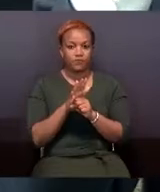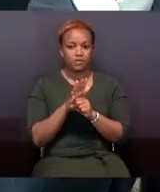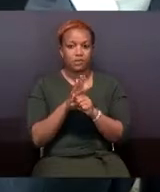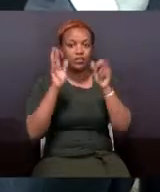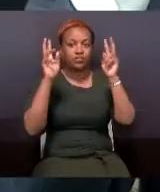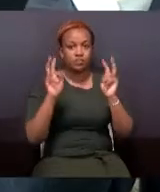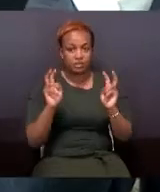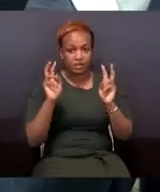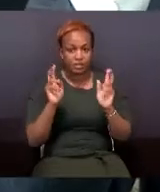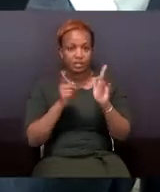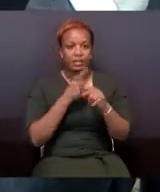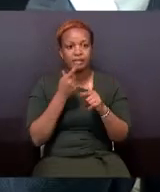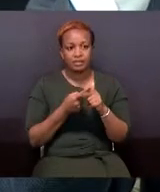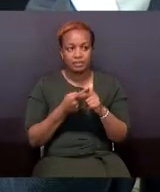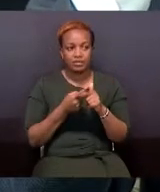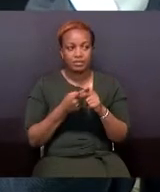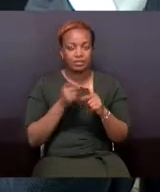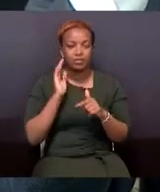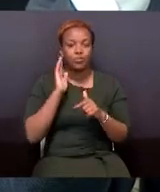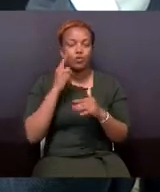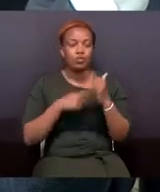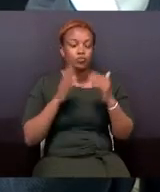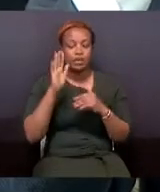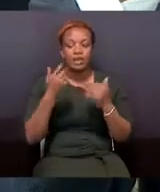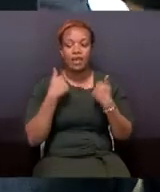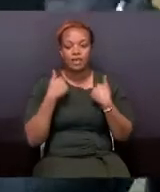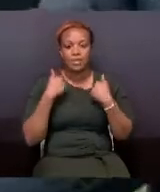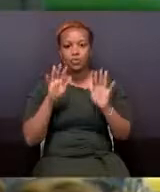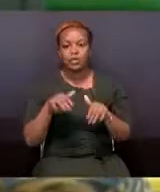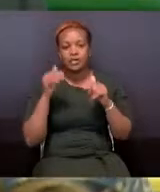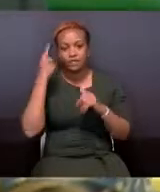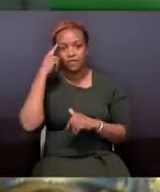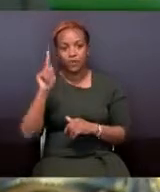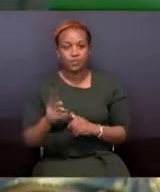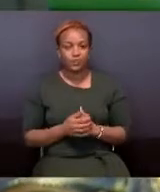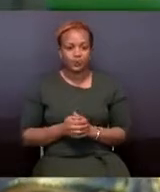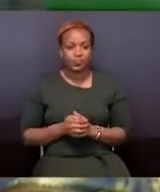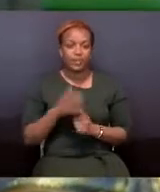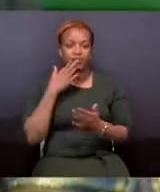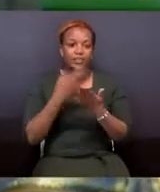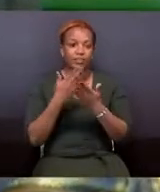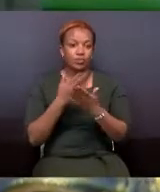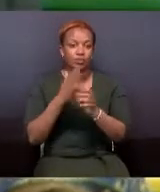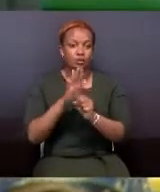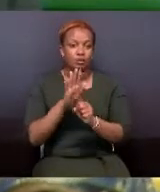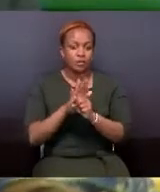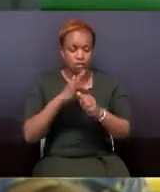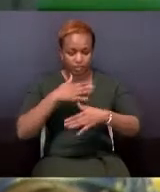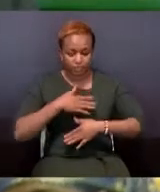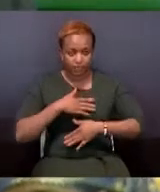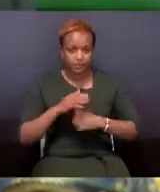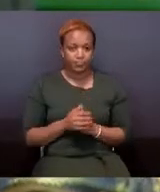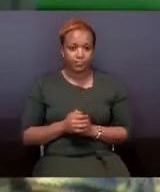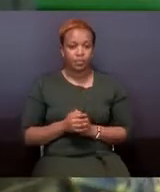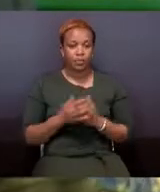So what is it that they were waiting for? Right. Thank you. Thank you very much, Your Excellency. We had a